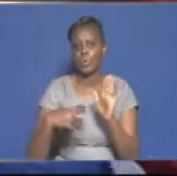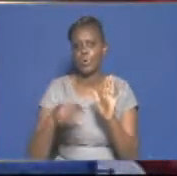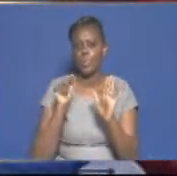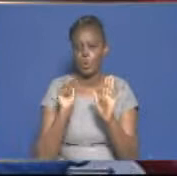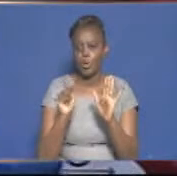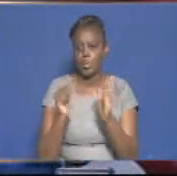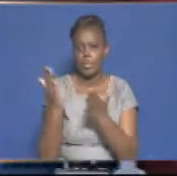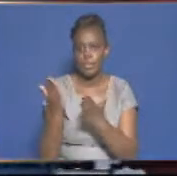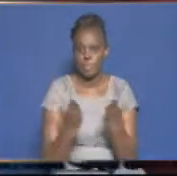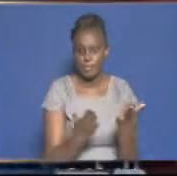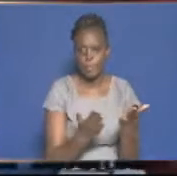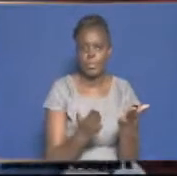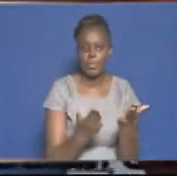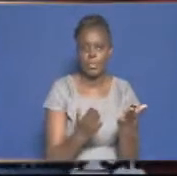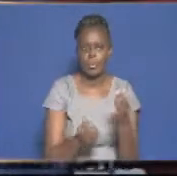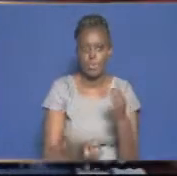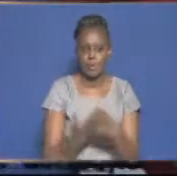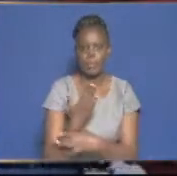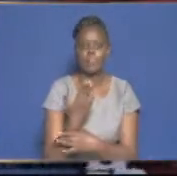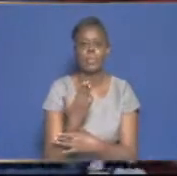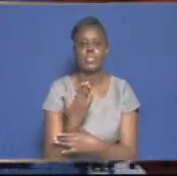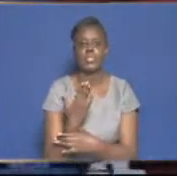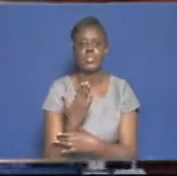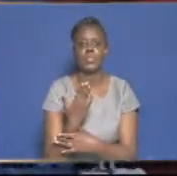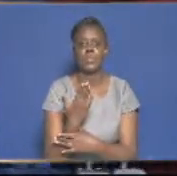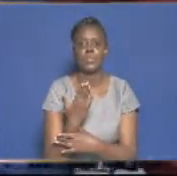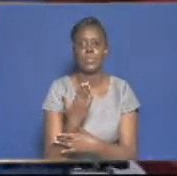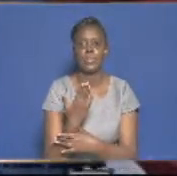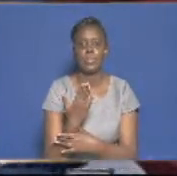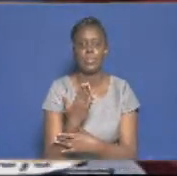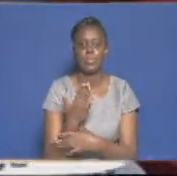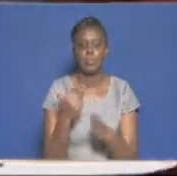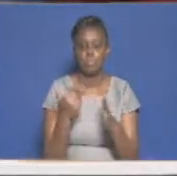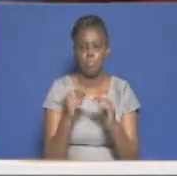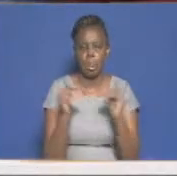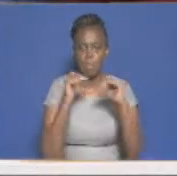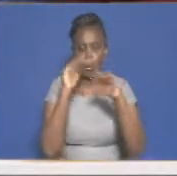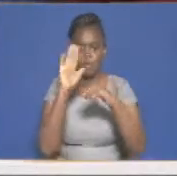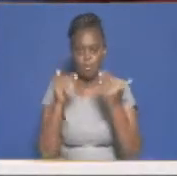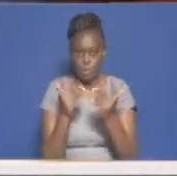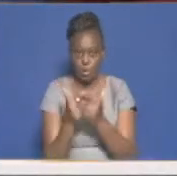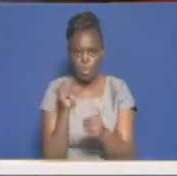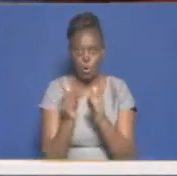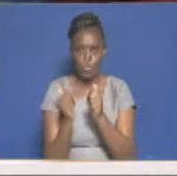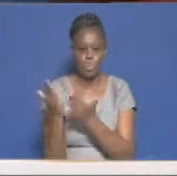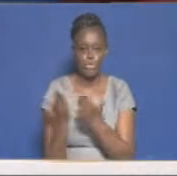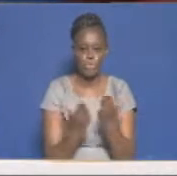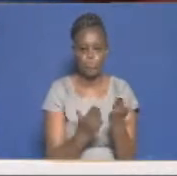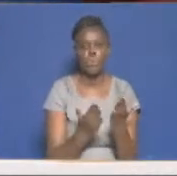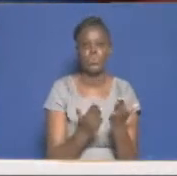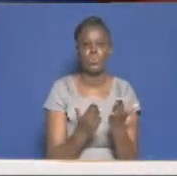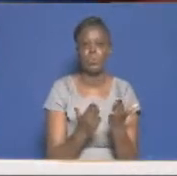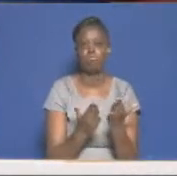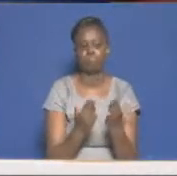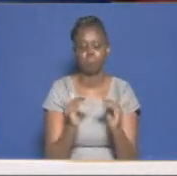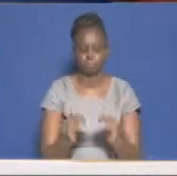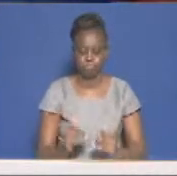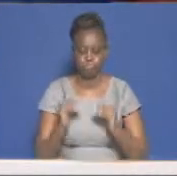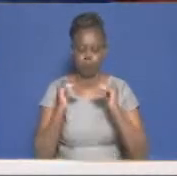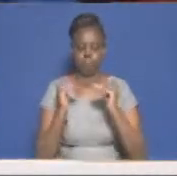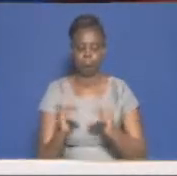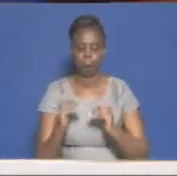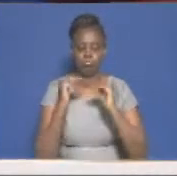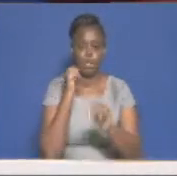to creation of titles and creation of job levels, which leads to ranking in form of job